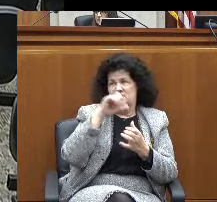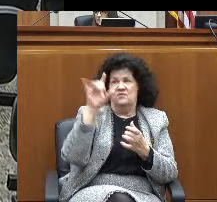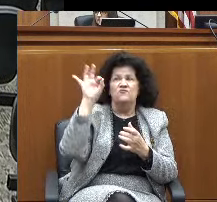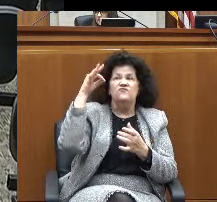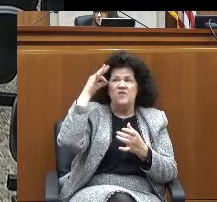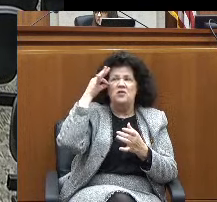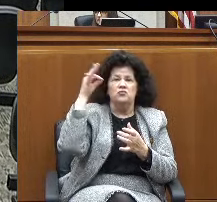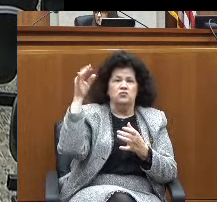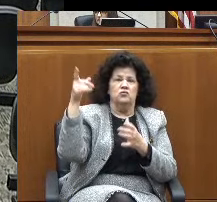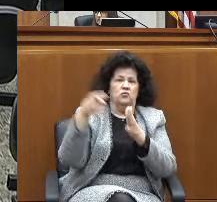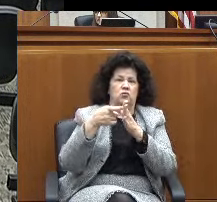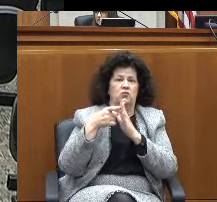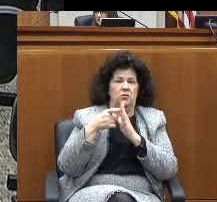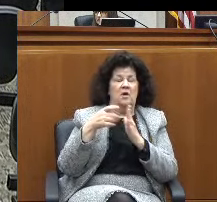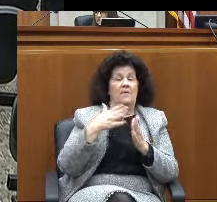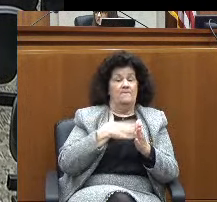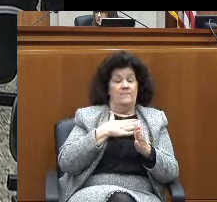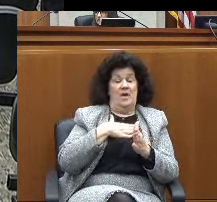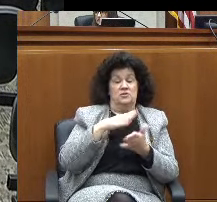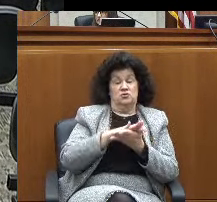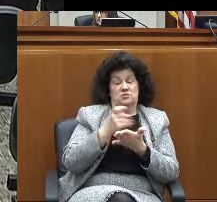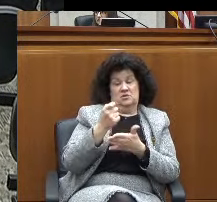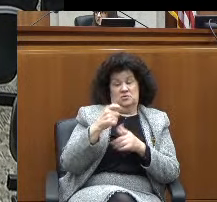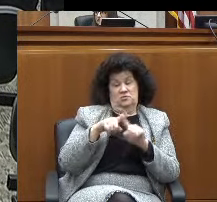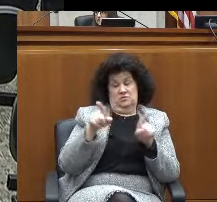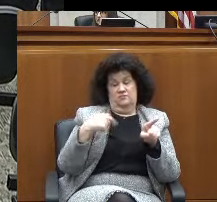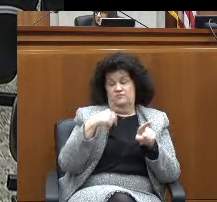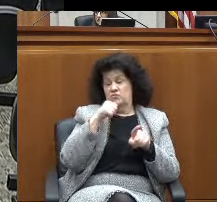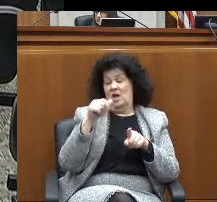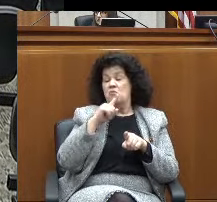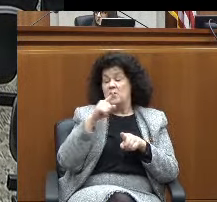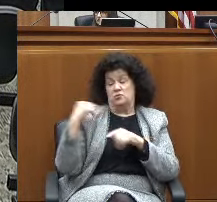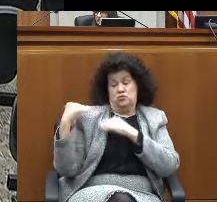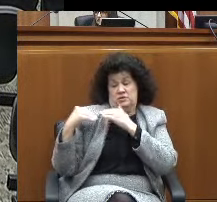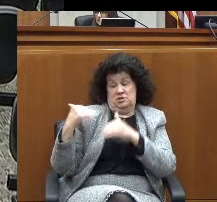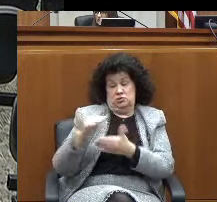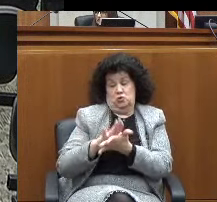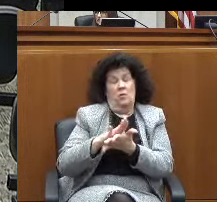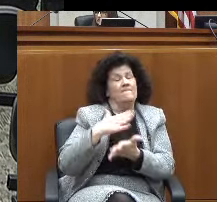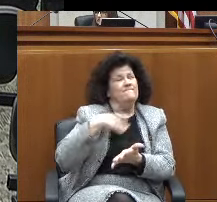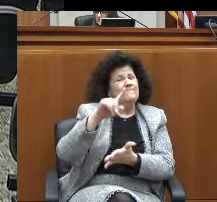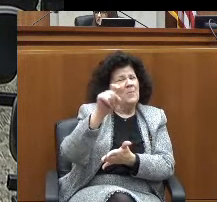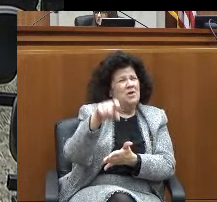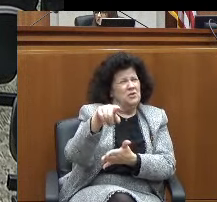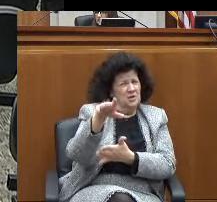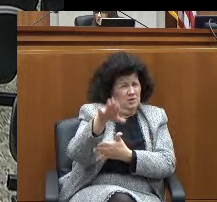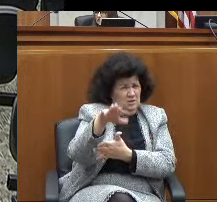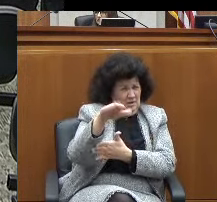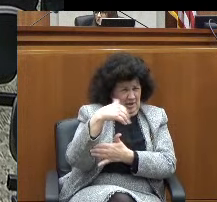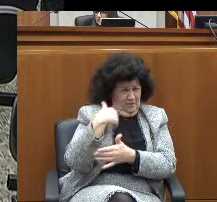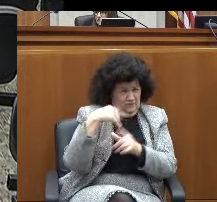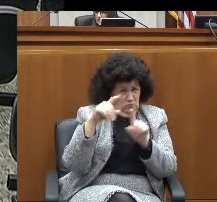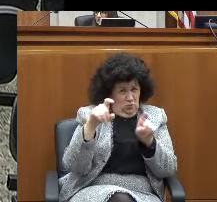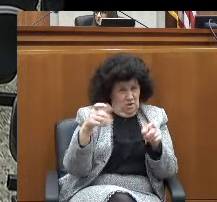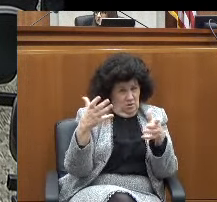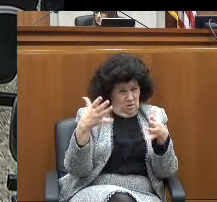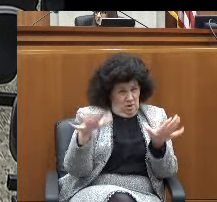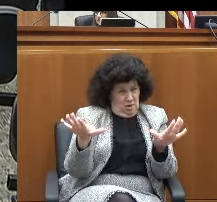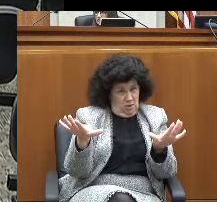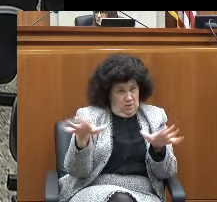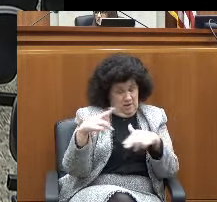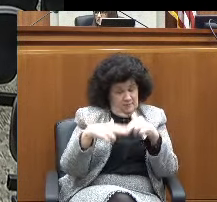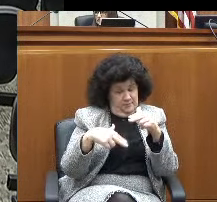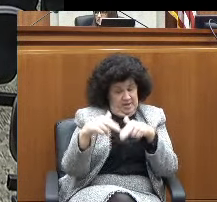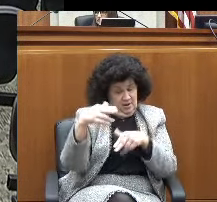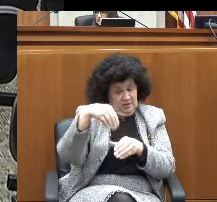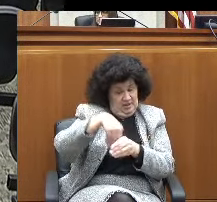What the question I have, and it's because my school's a little different, we're not a traditional school, the question I have is, are there questions already built